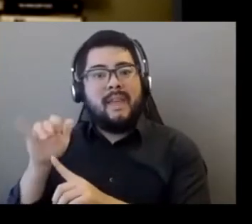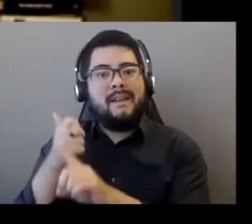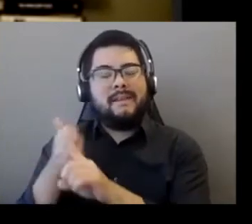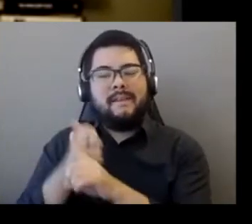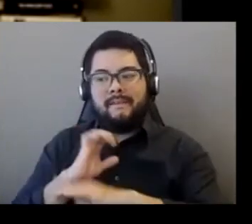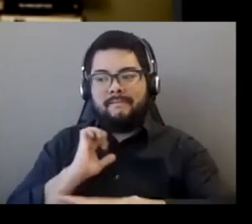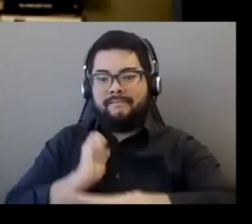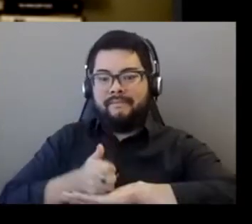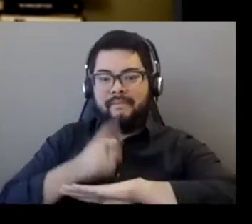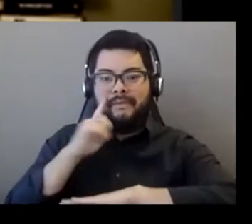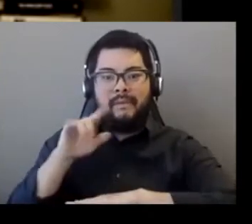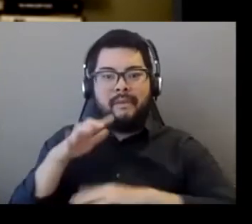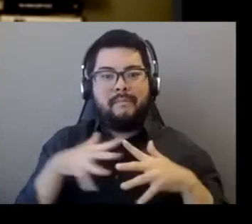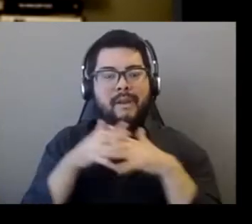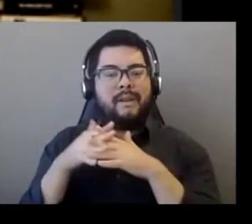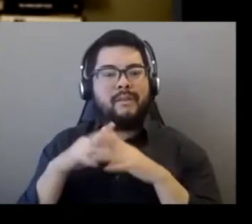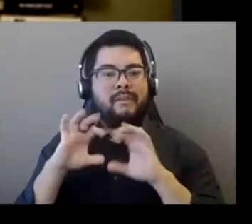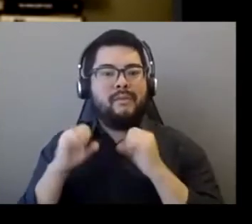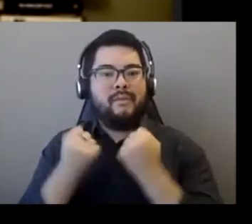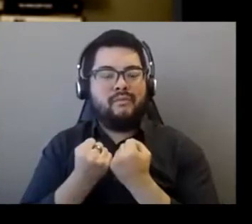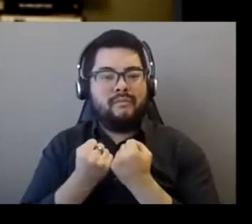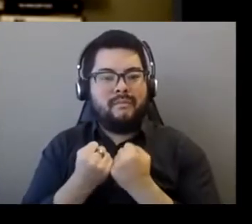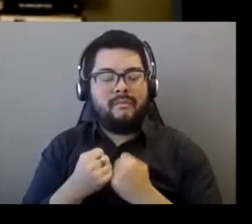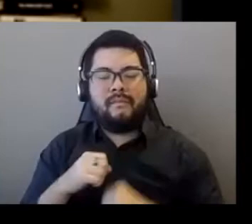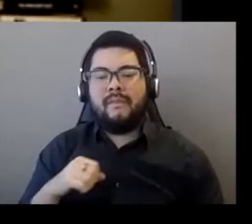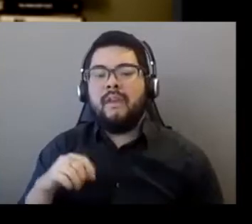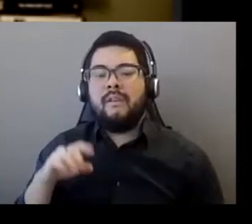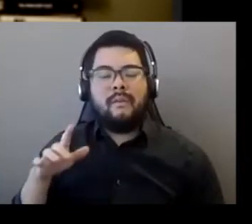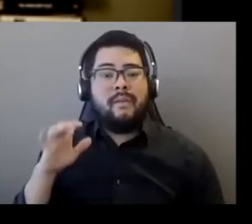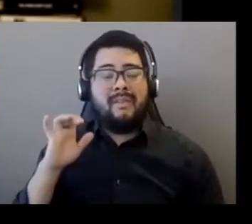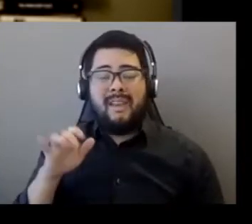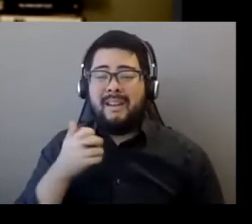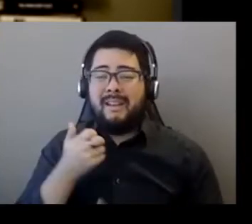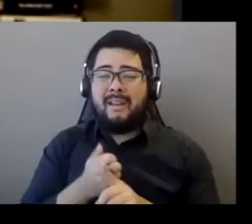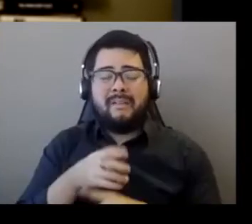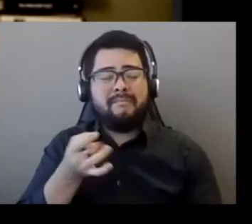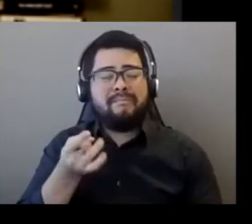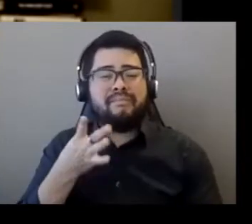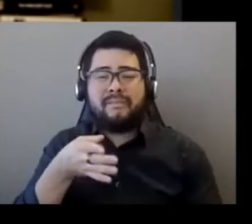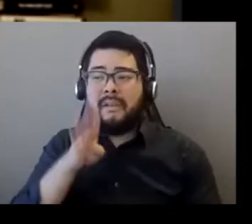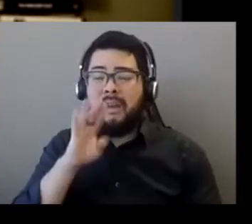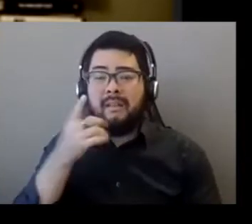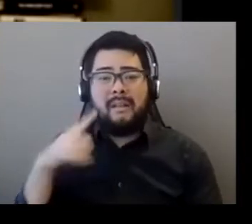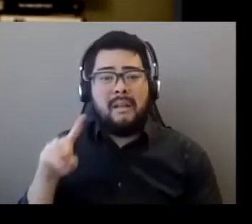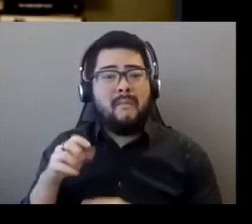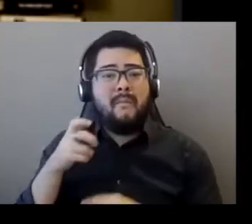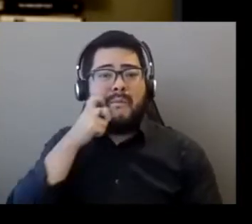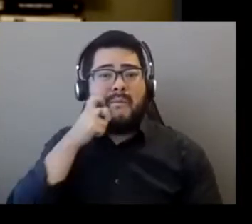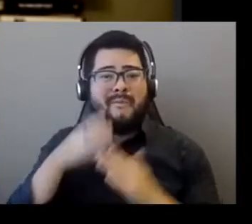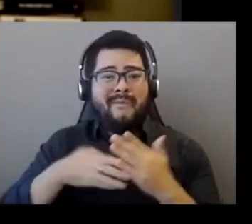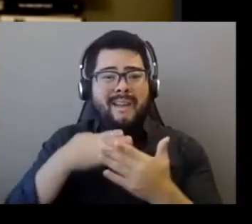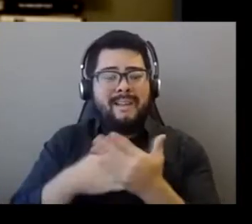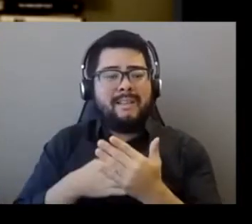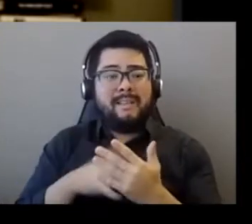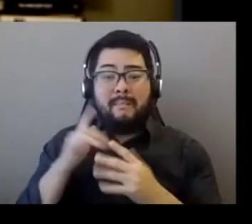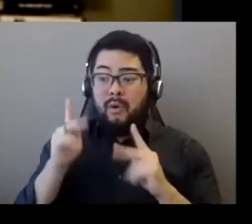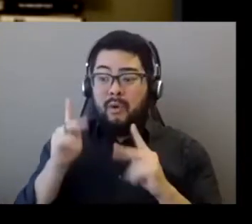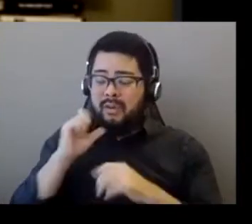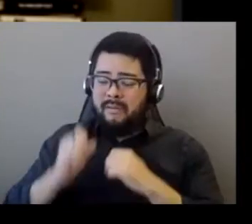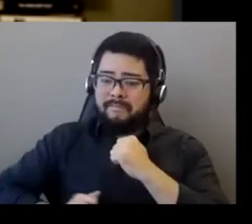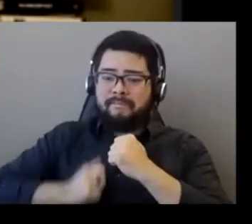American sociology is so god-awfully racist. Your founder is one of the men with the most